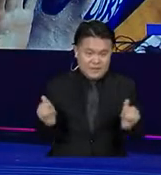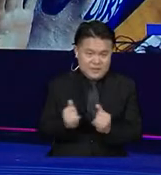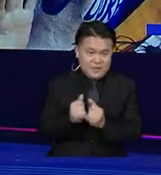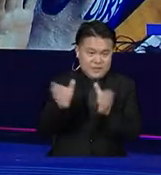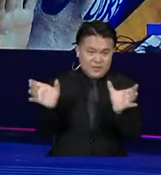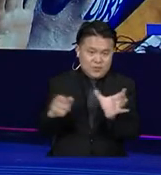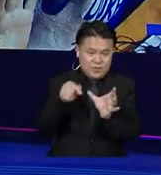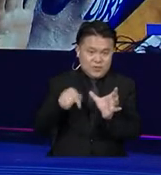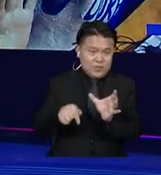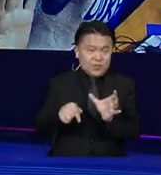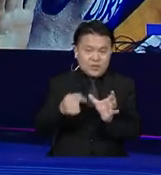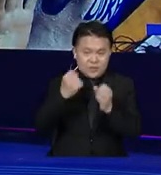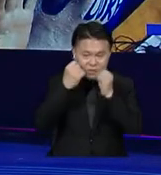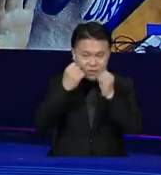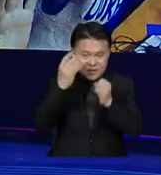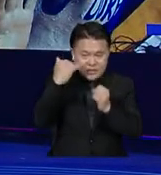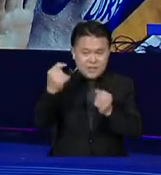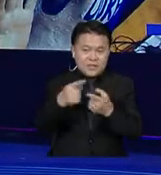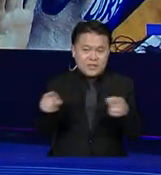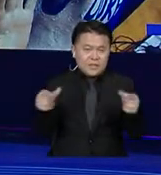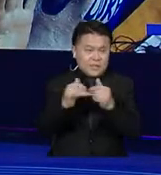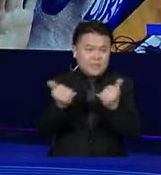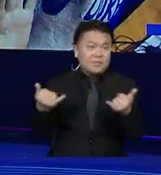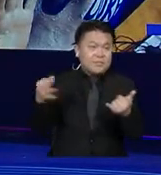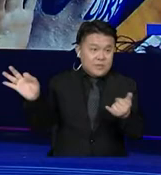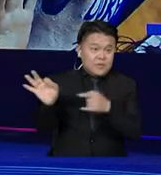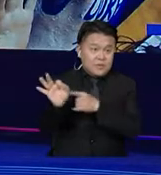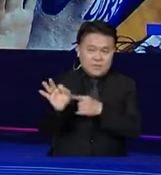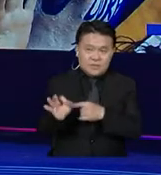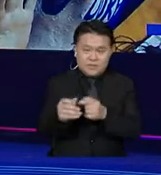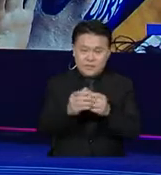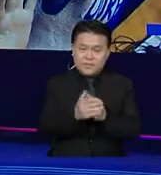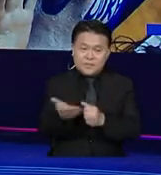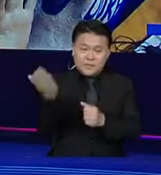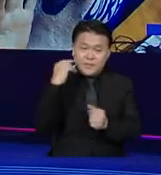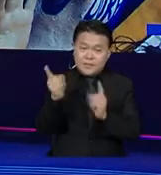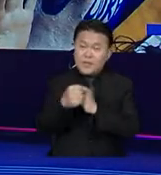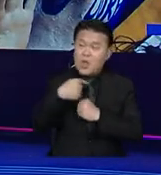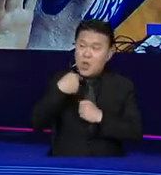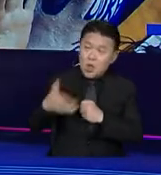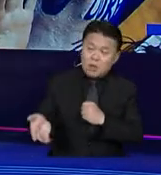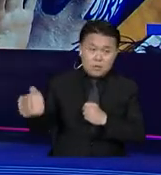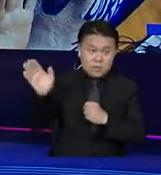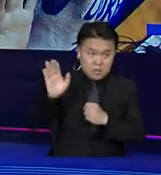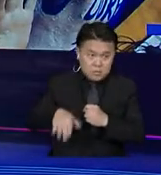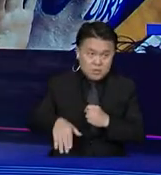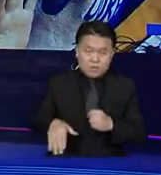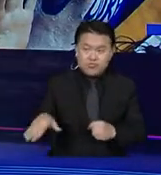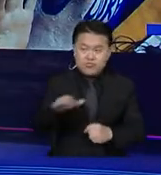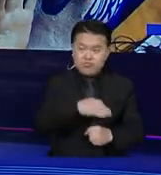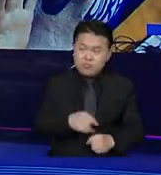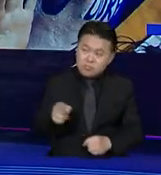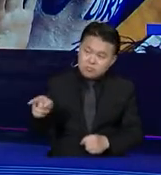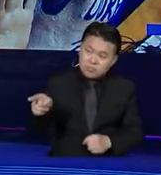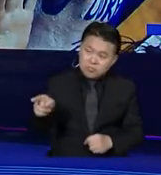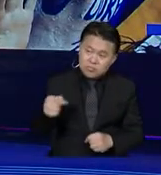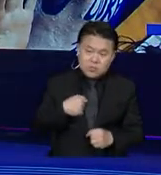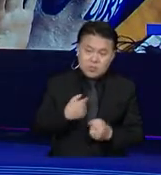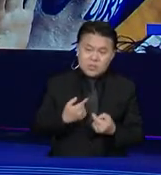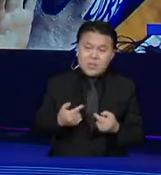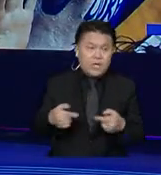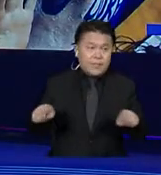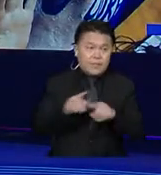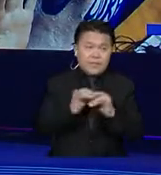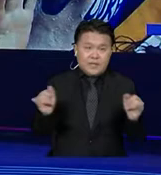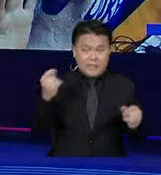stranger. It's a person you have never met, but you immediately recognize as part of your group. So these are students at Duke